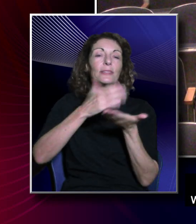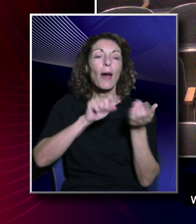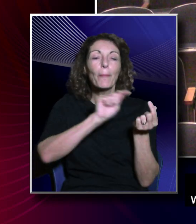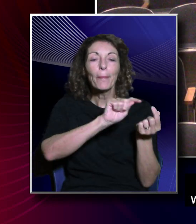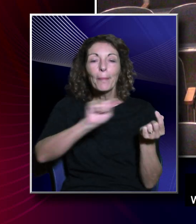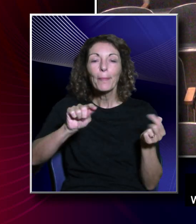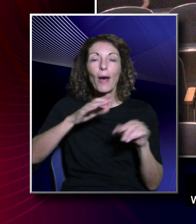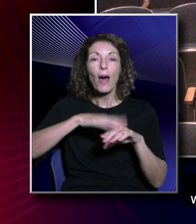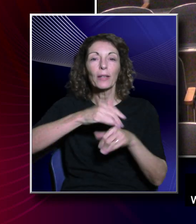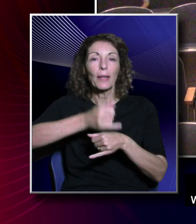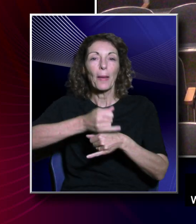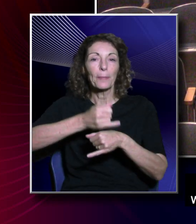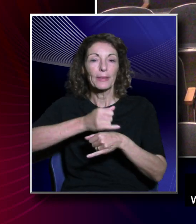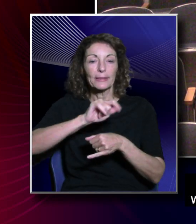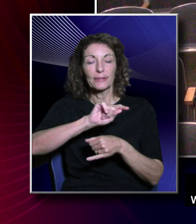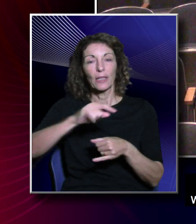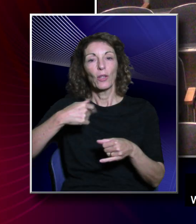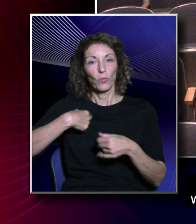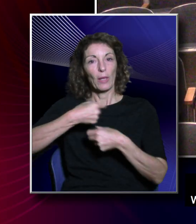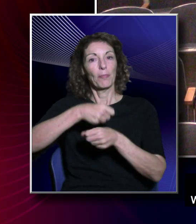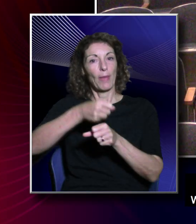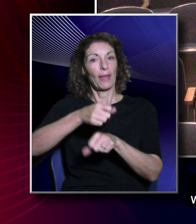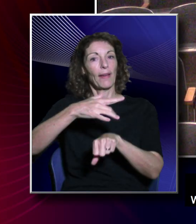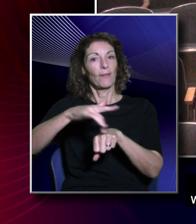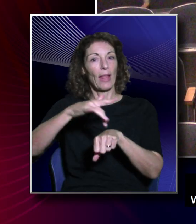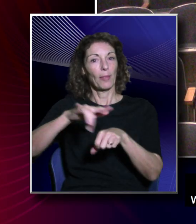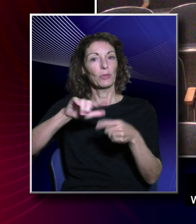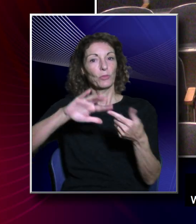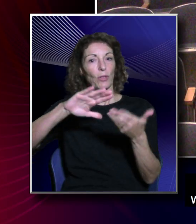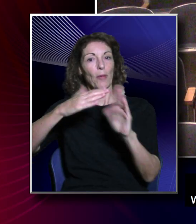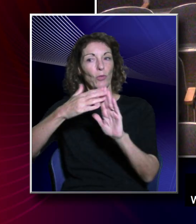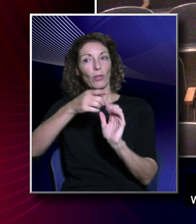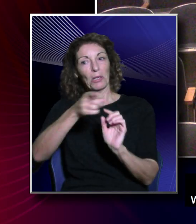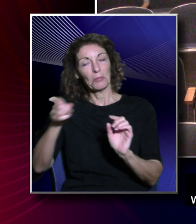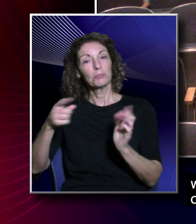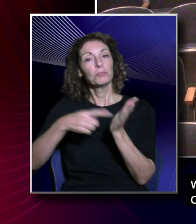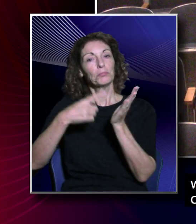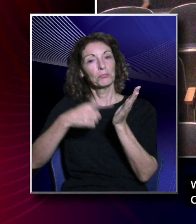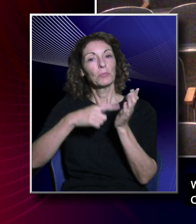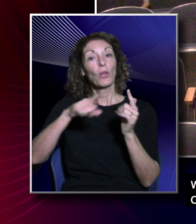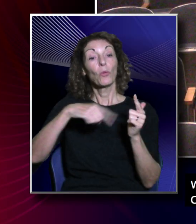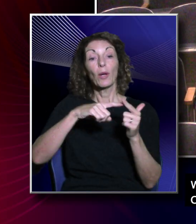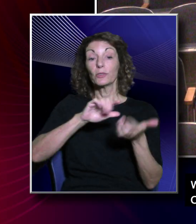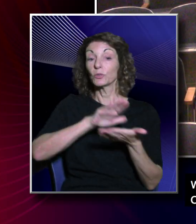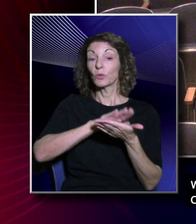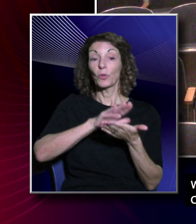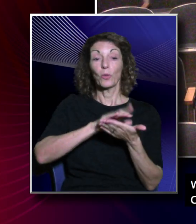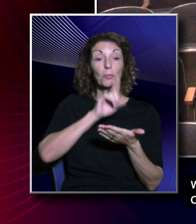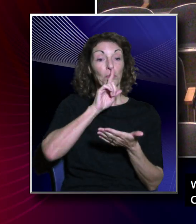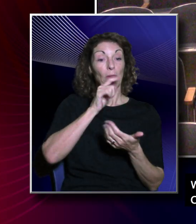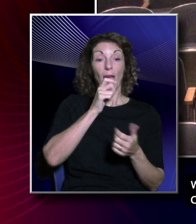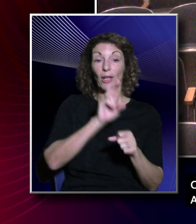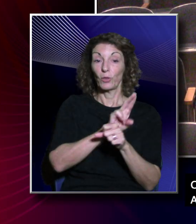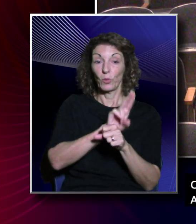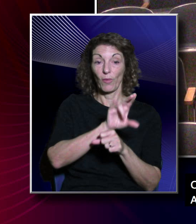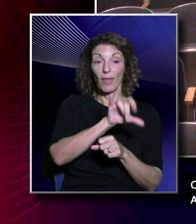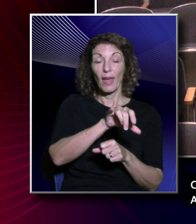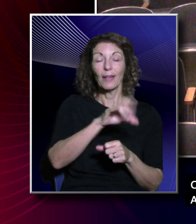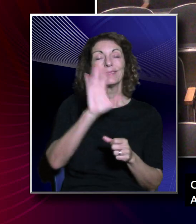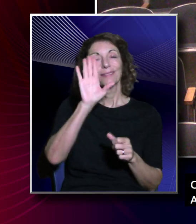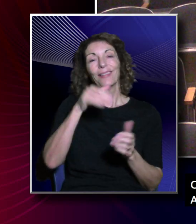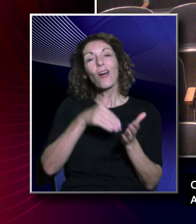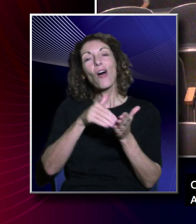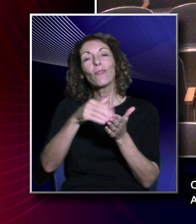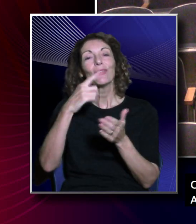campus that we make them available to the community at times when the school is not utilizing them, for a lot of times